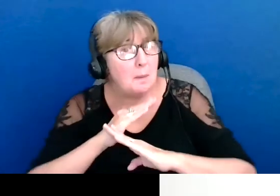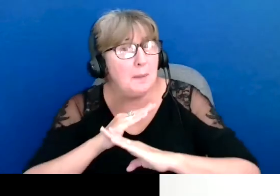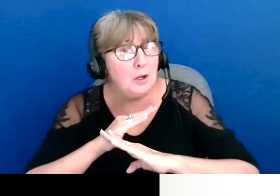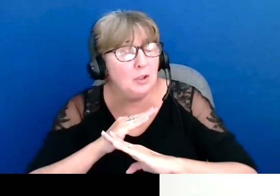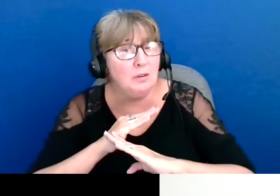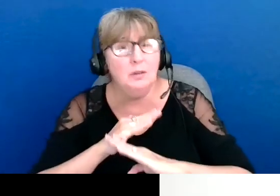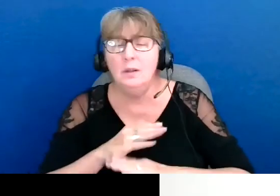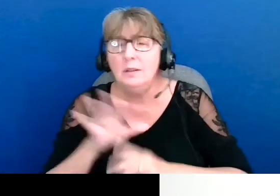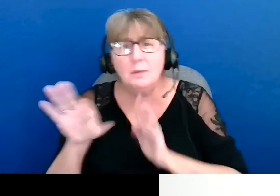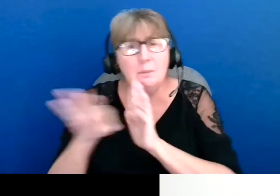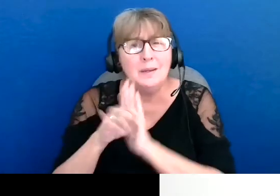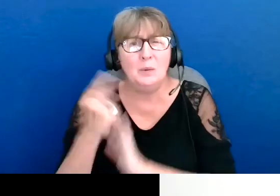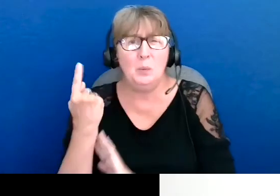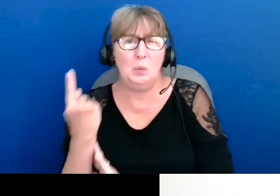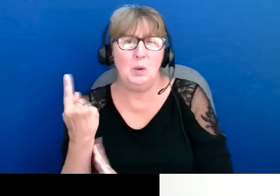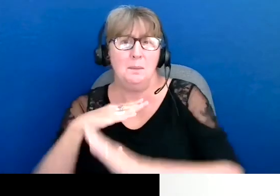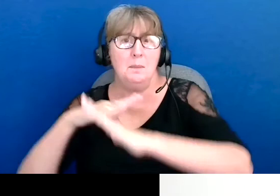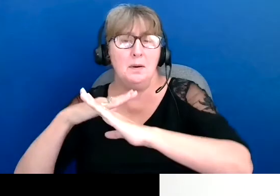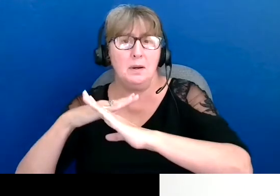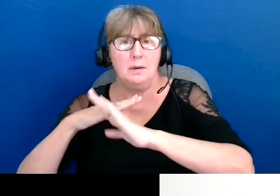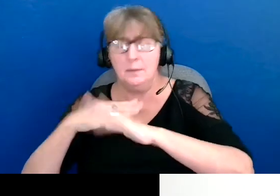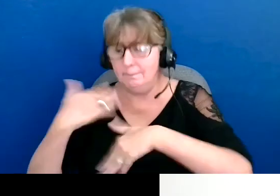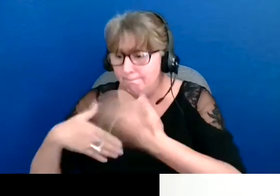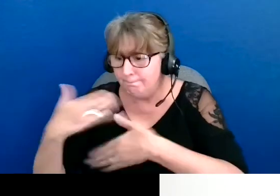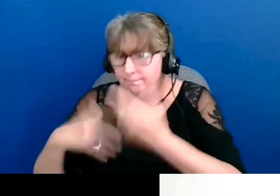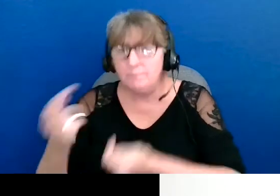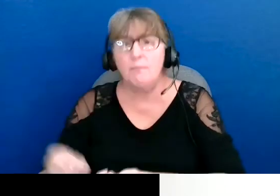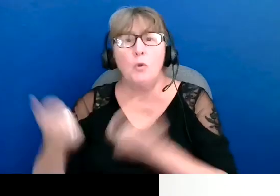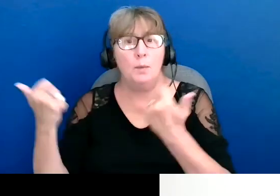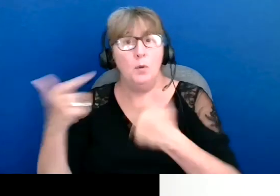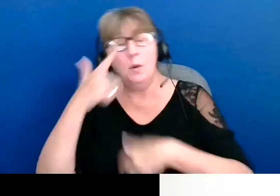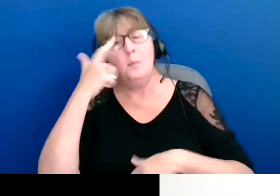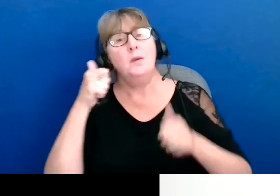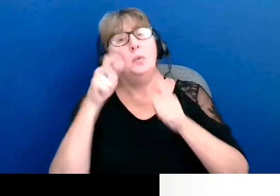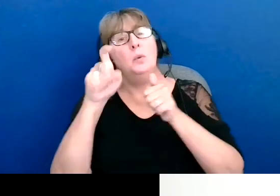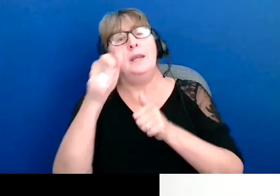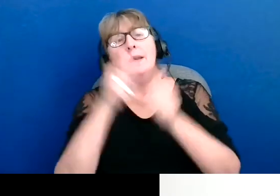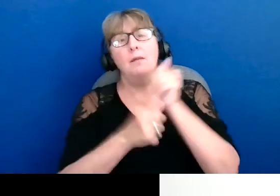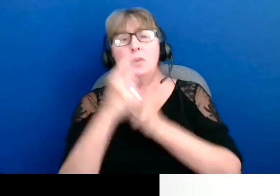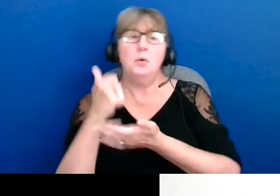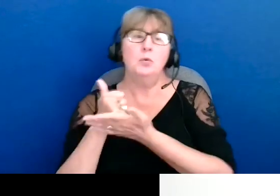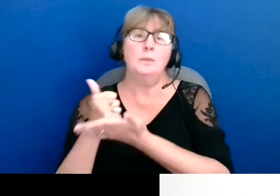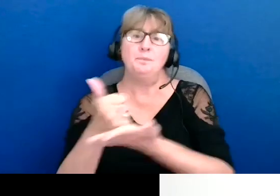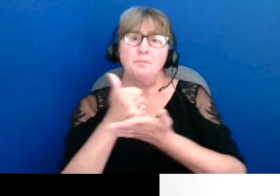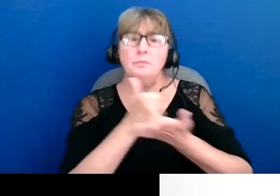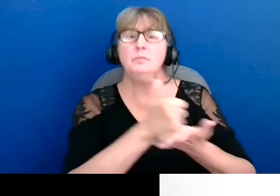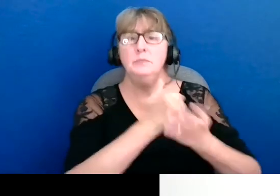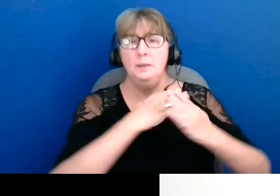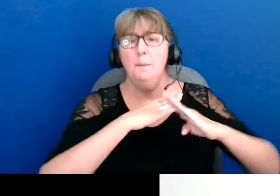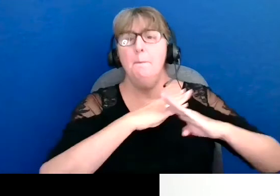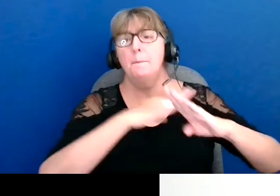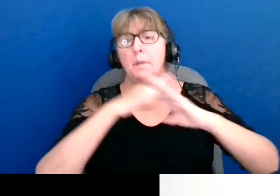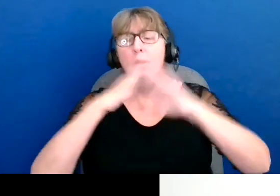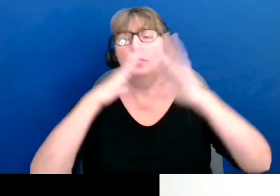pick one barrier and work on removing it, because we need everyone to help remove barriers and make